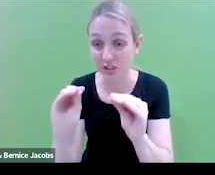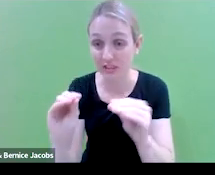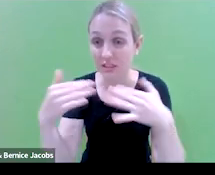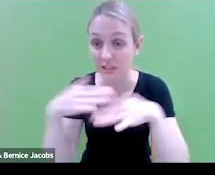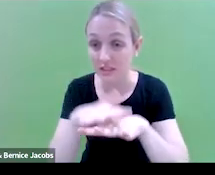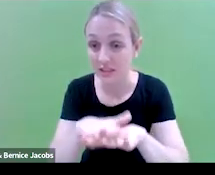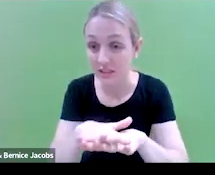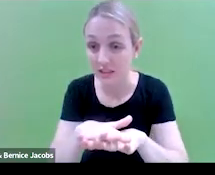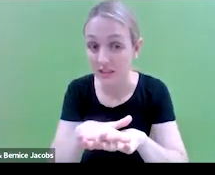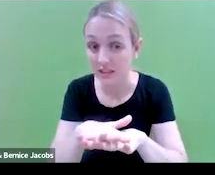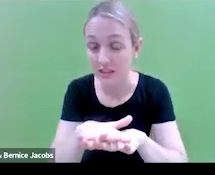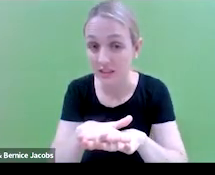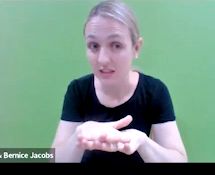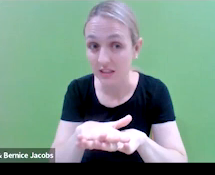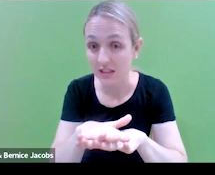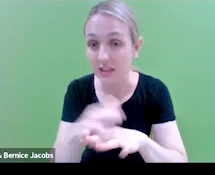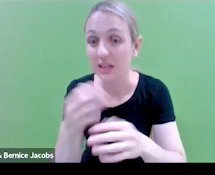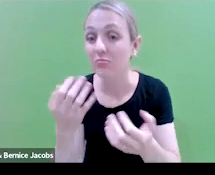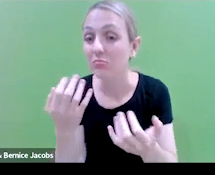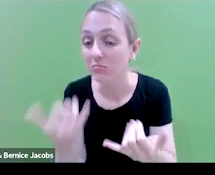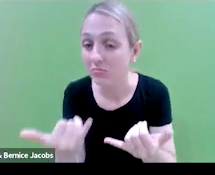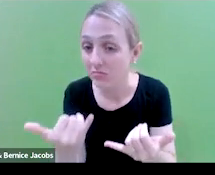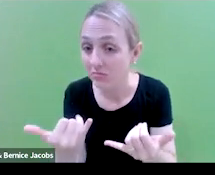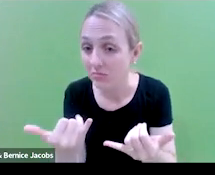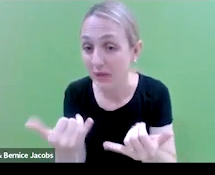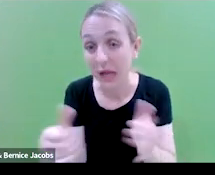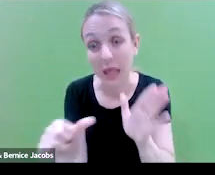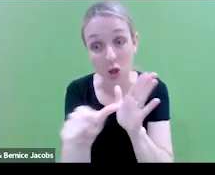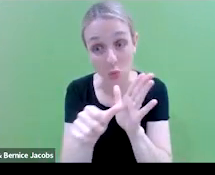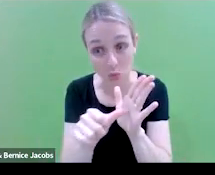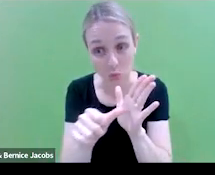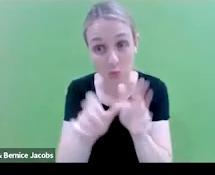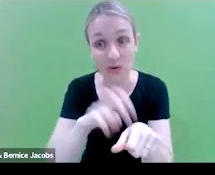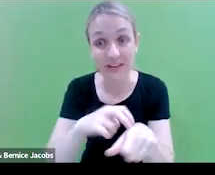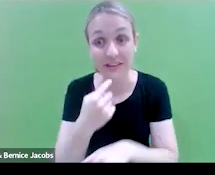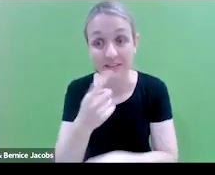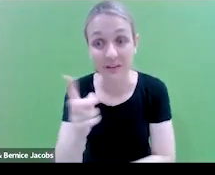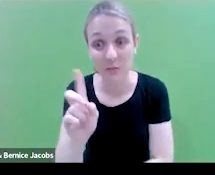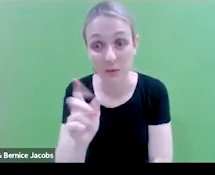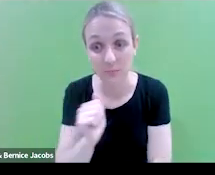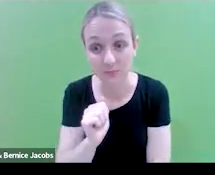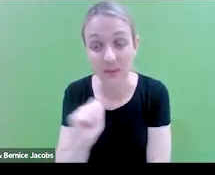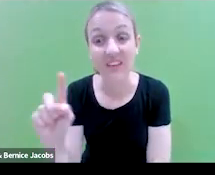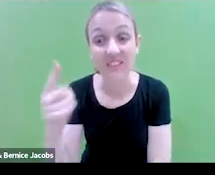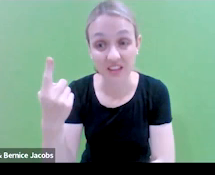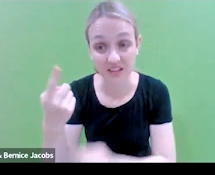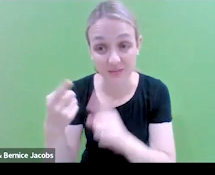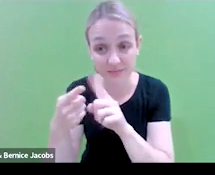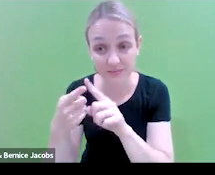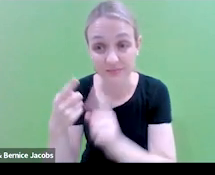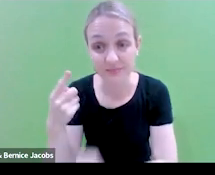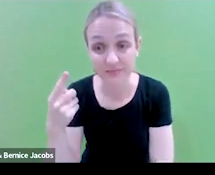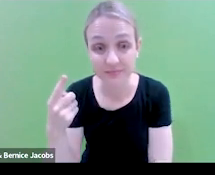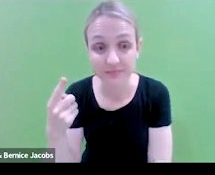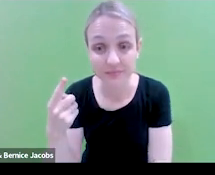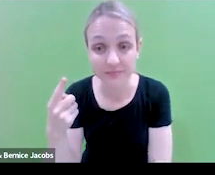I think there's 2 points that have been missed that are very important to raise. The first being,